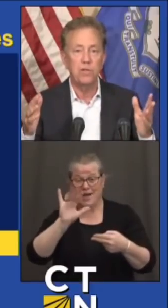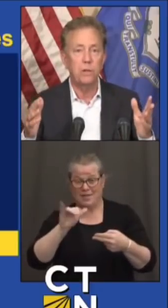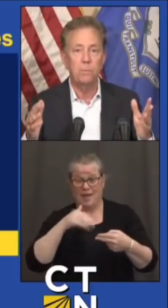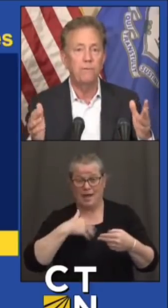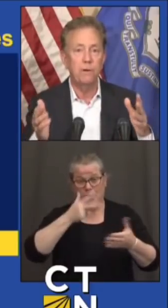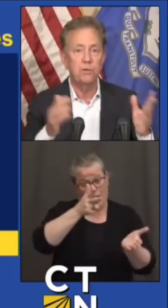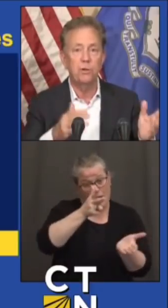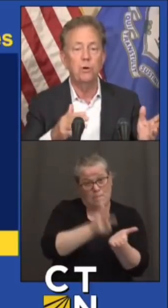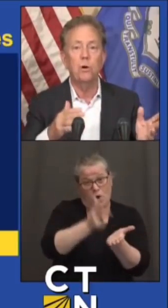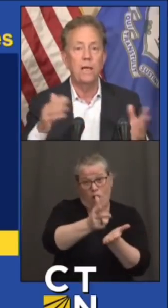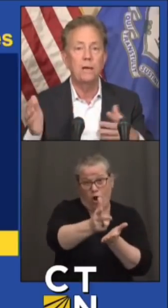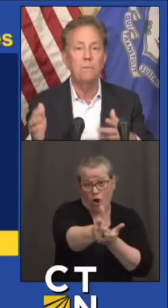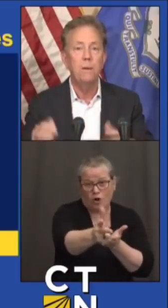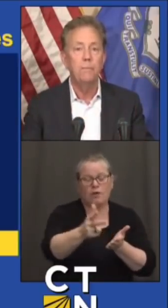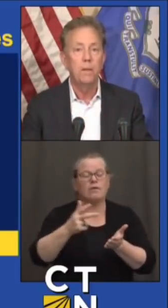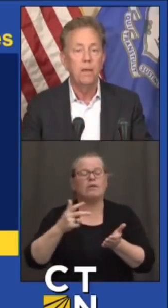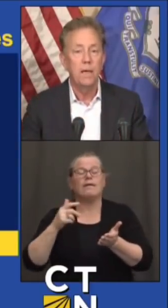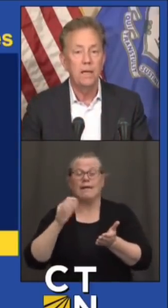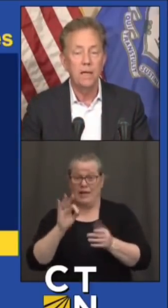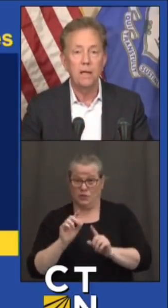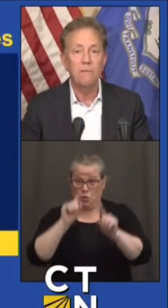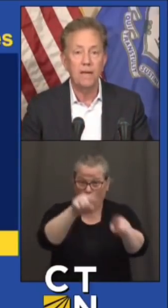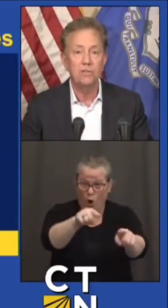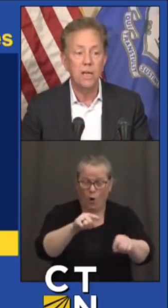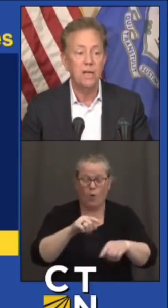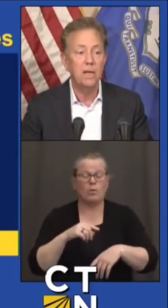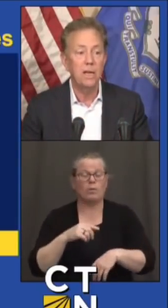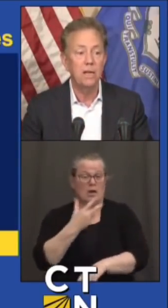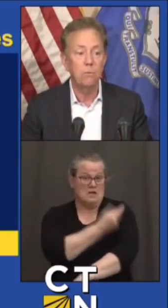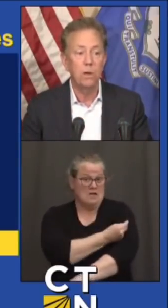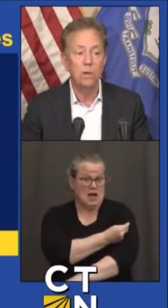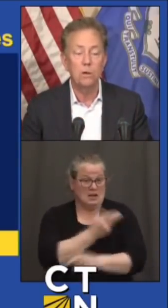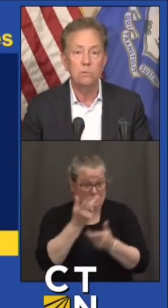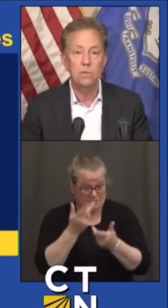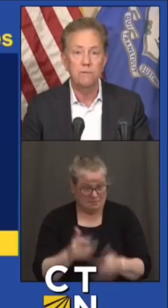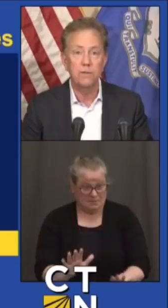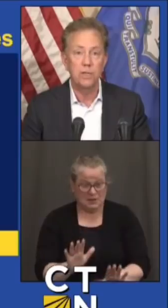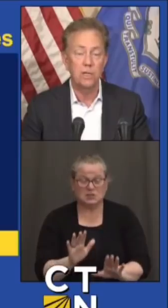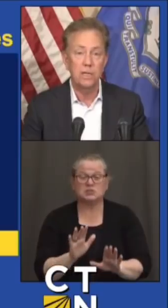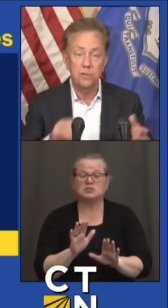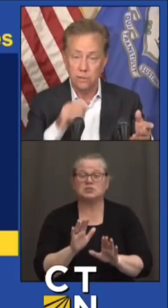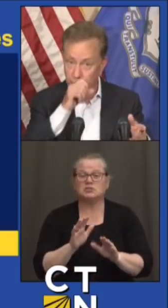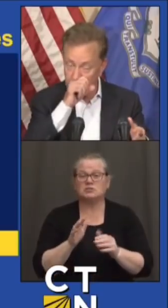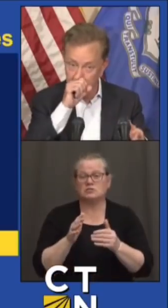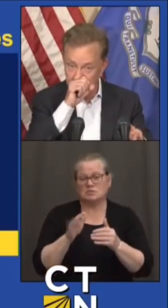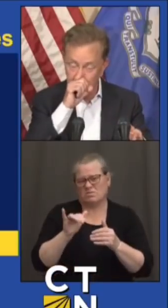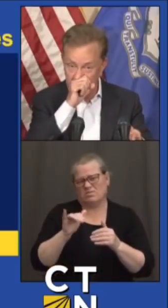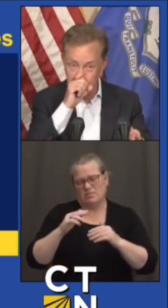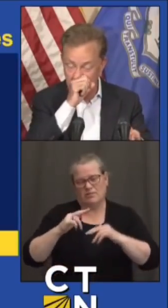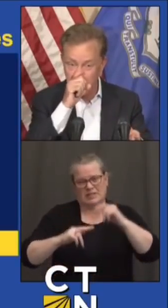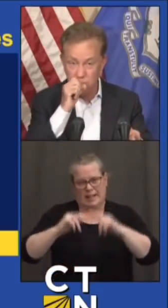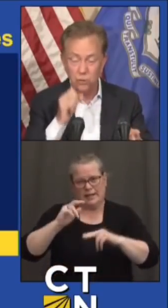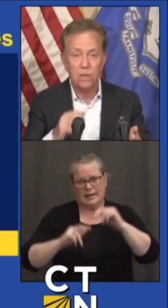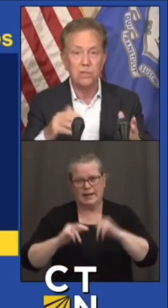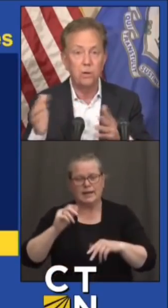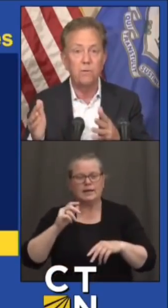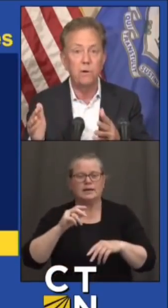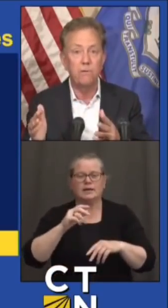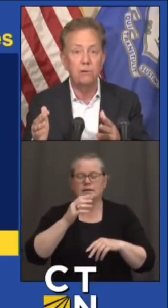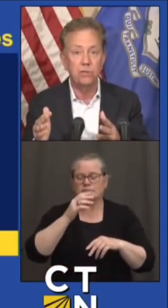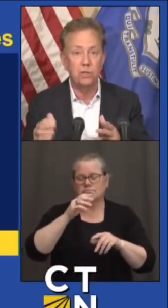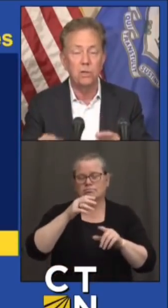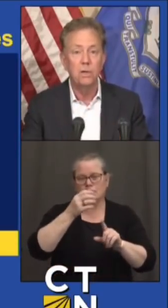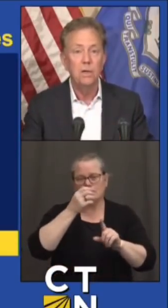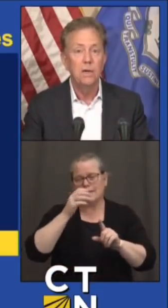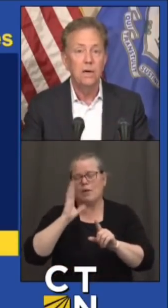the foreseeable future. You go down and get vaccinated at one of those facilities. For example, next to the food trucks, they'll give you